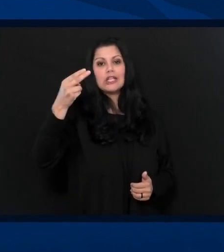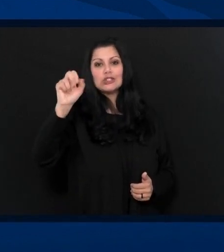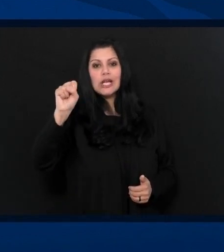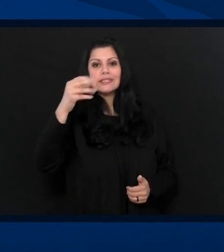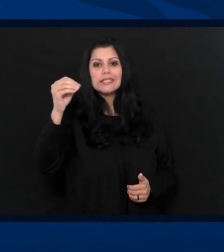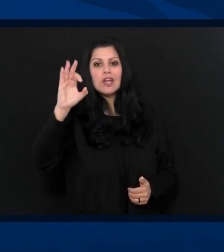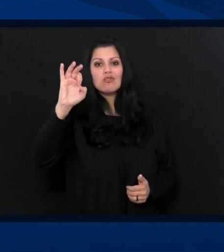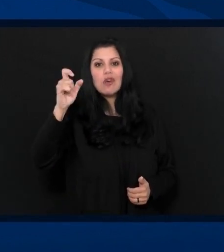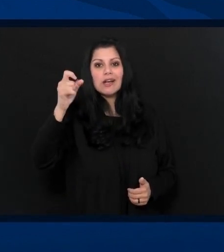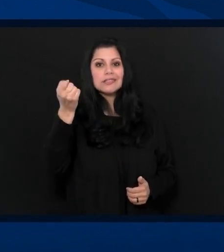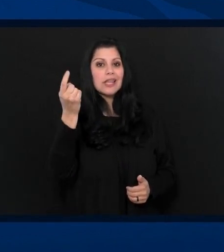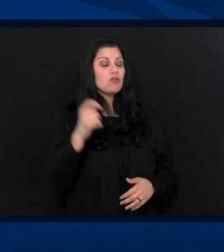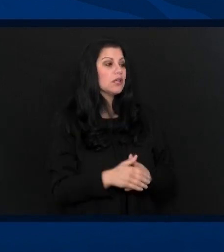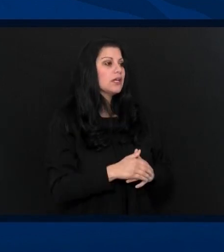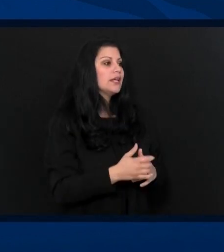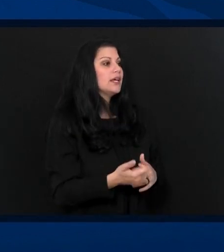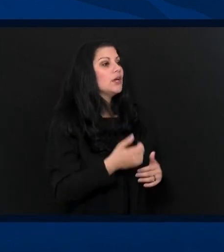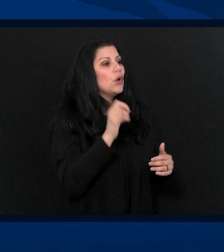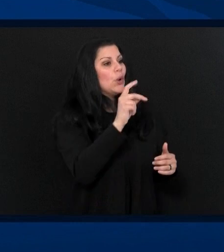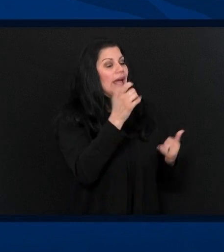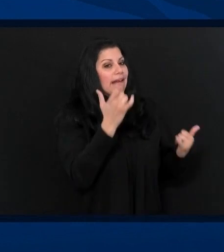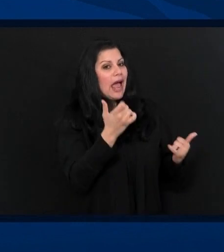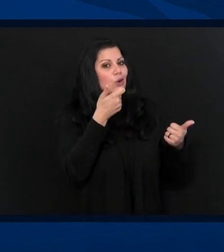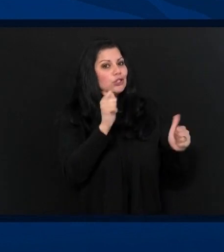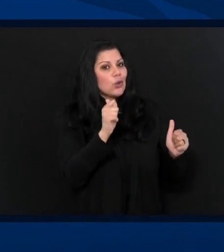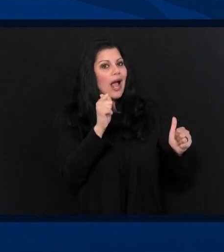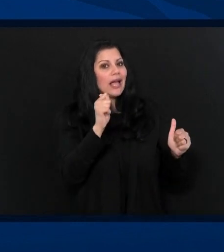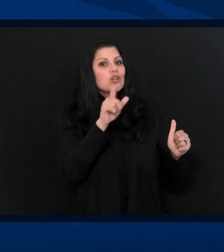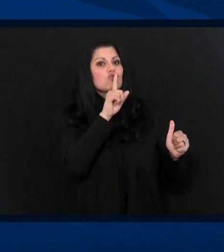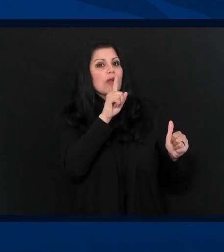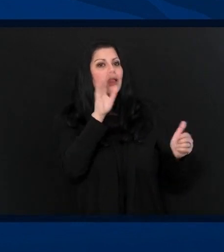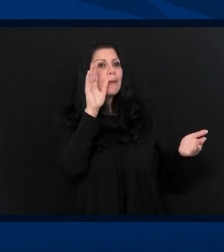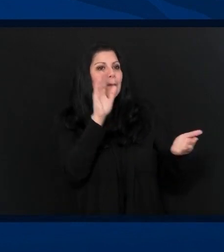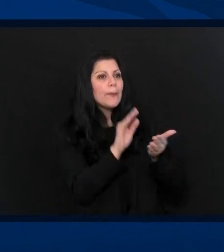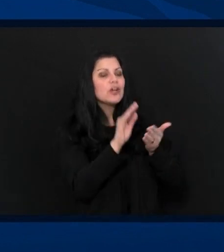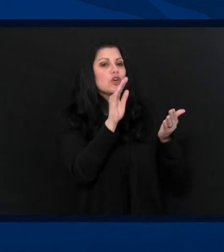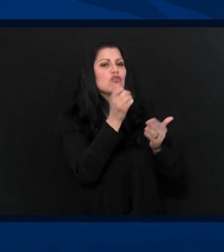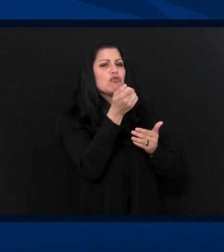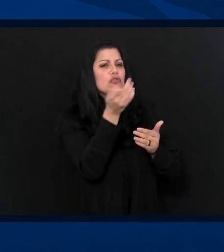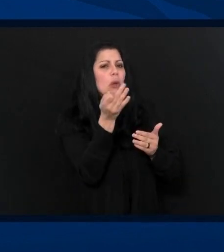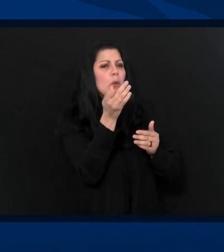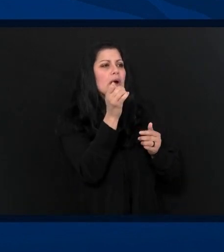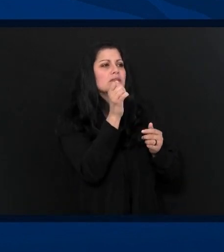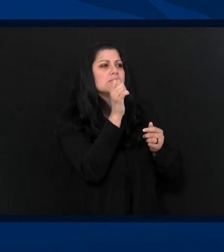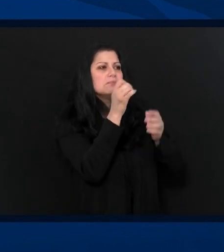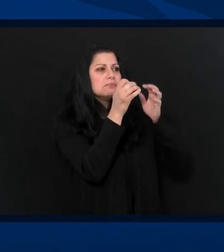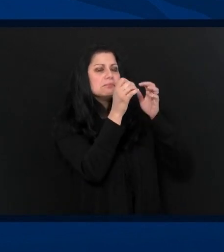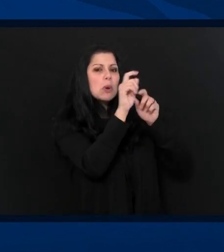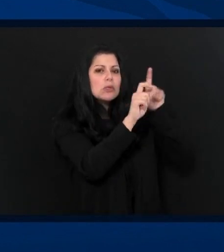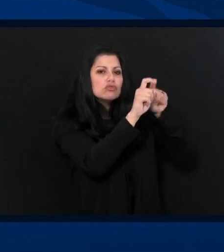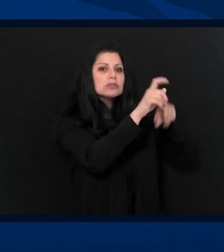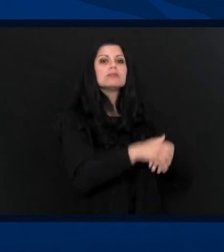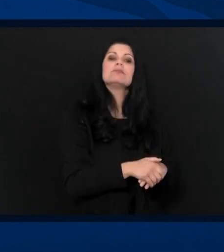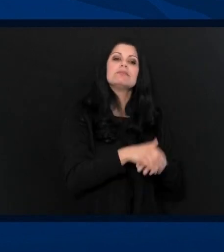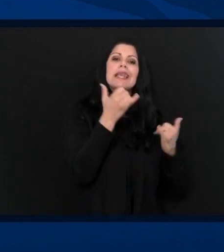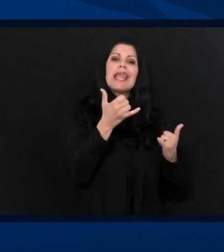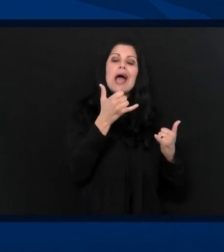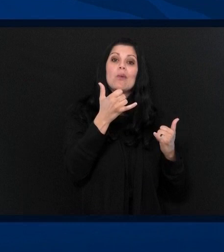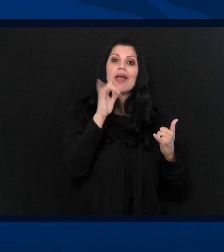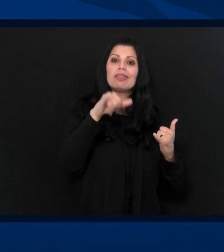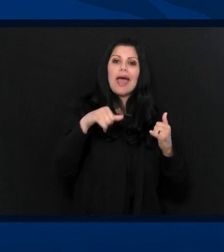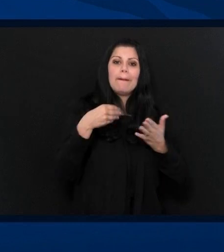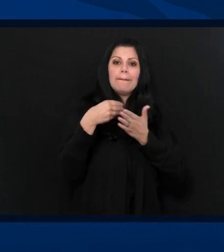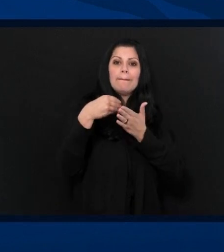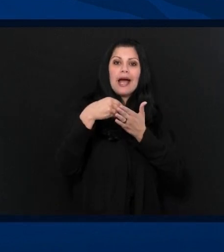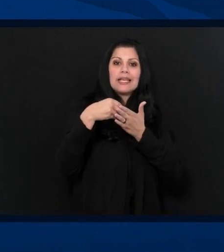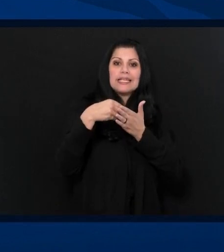So a lot to talk about today. I'll try to whittle it down to a couple of prongs to ask. One would be, about the additional money that the state has